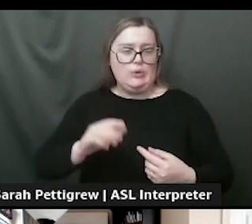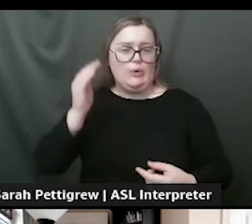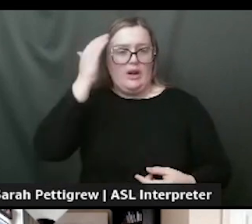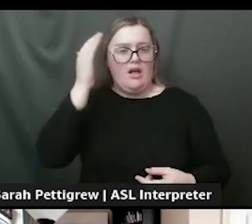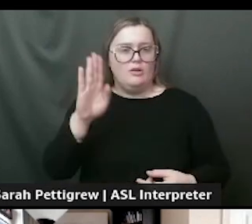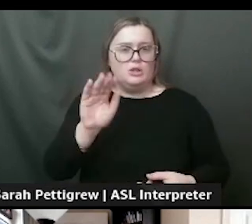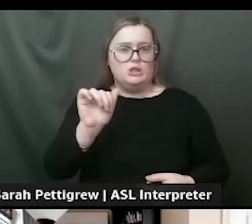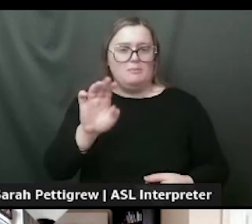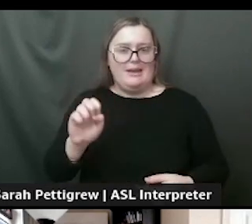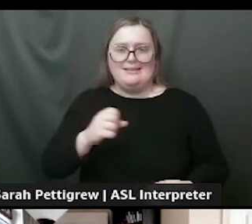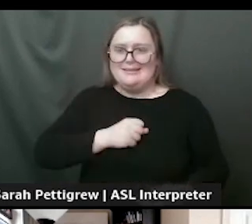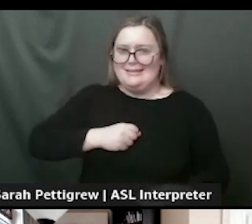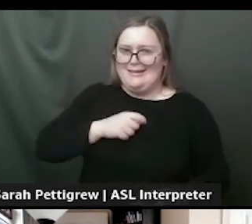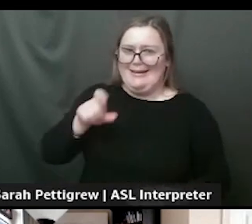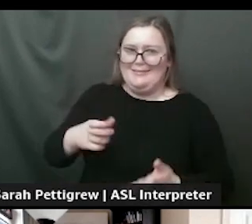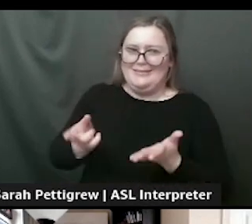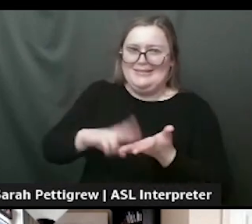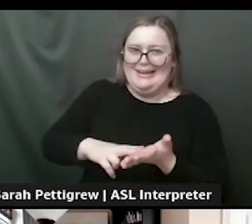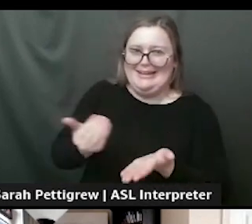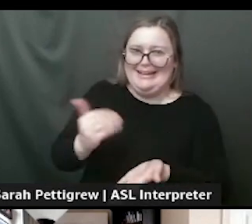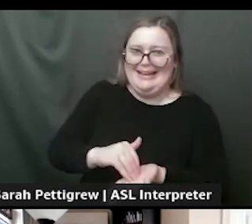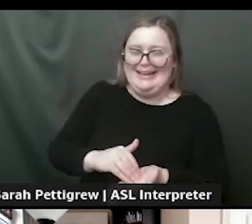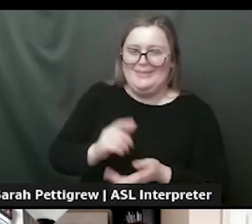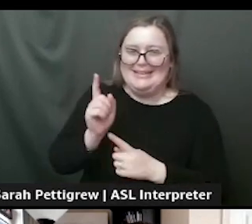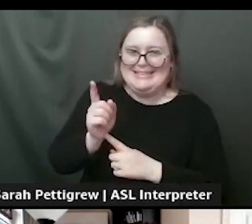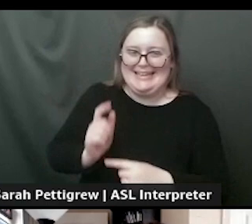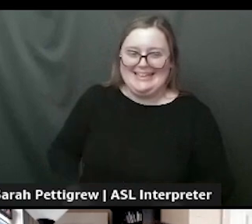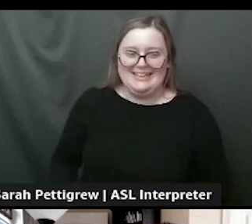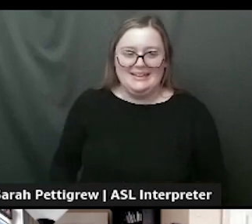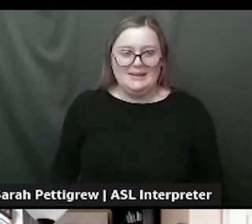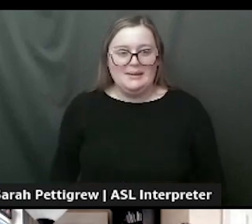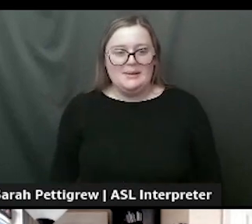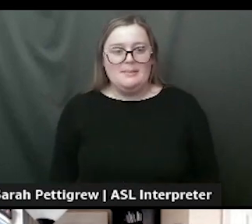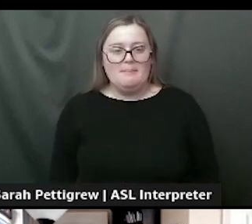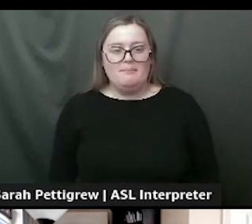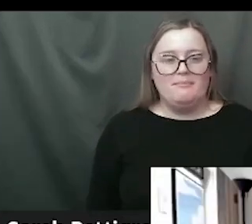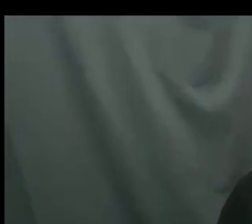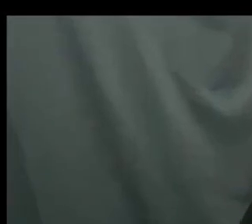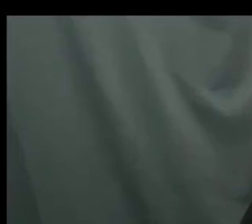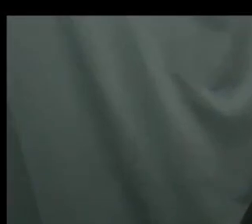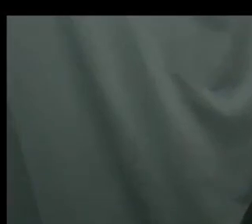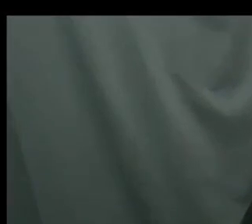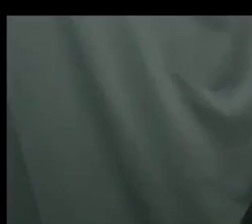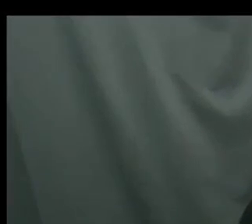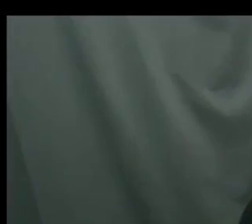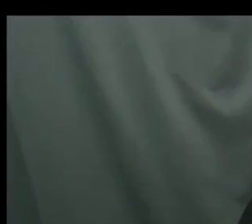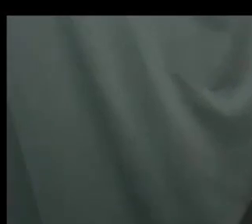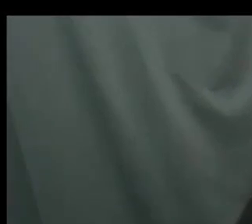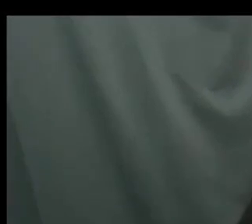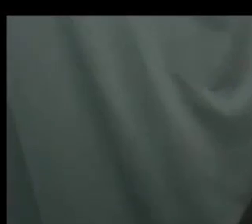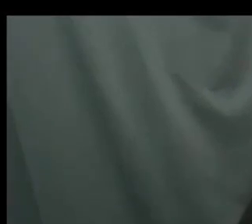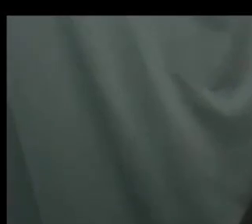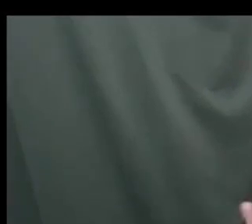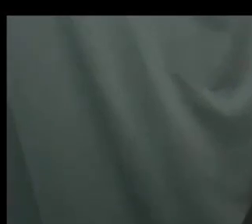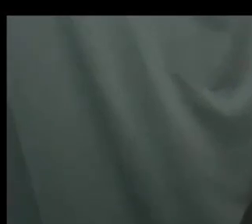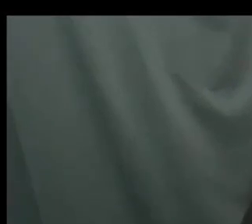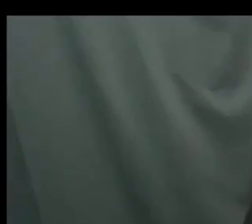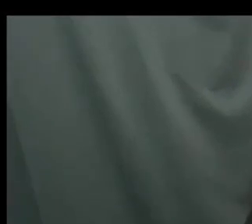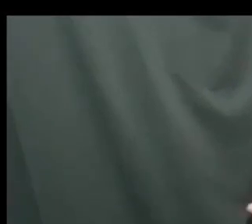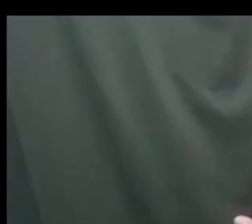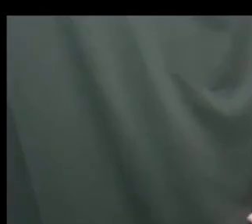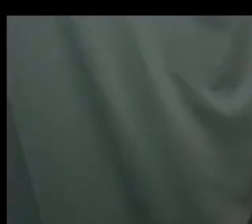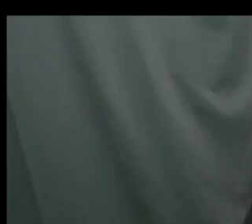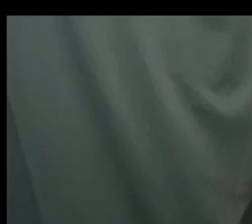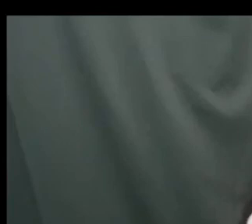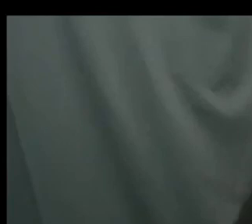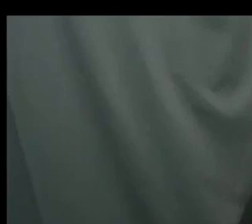log back in over here. Just give me a second, please. Sure. Yeah, no problem. Yeah, and while we're waiting, so for those of you who are